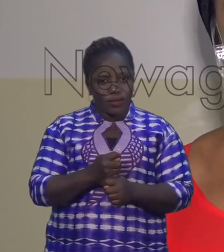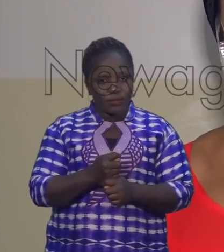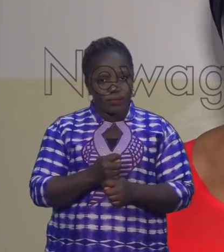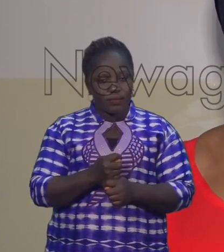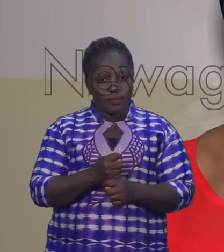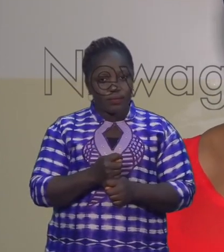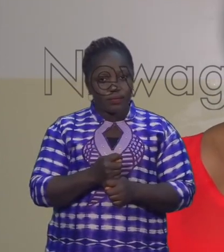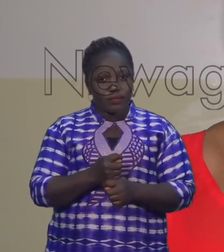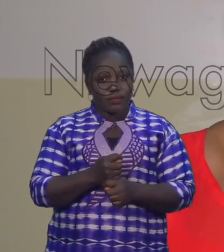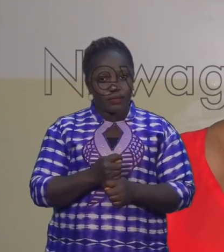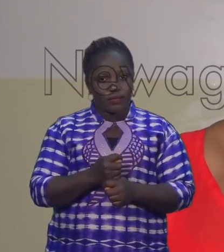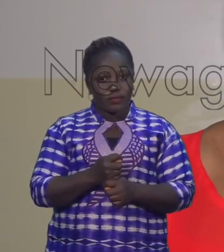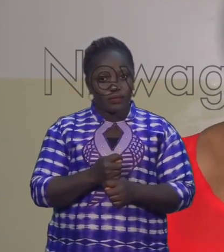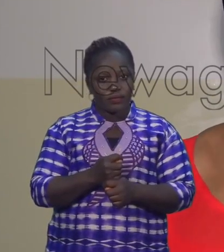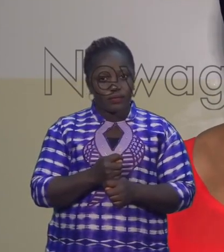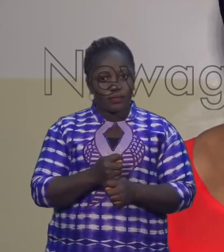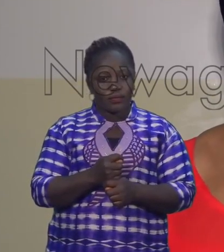type, and